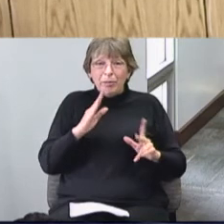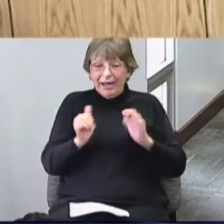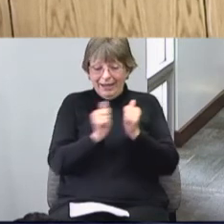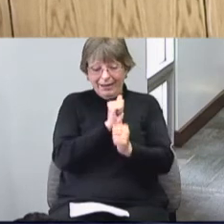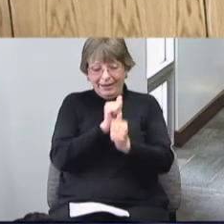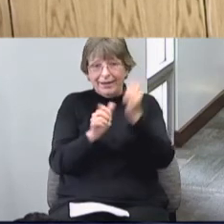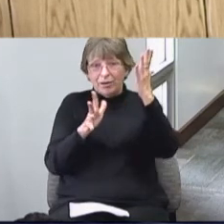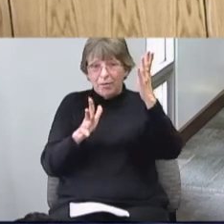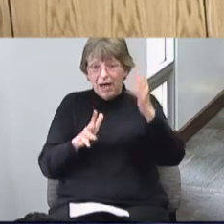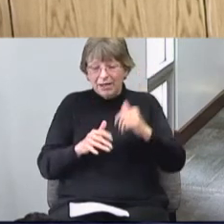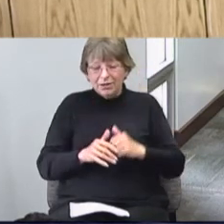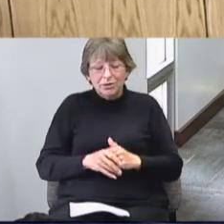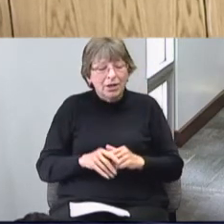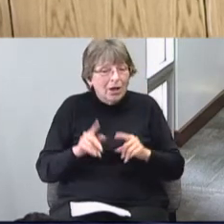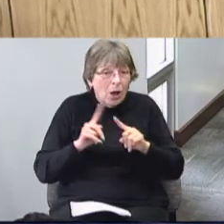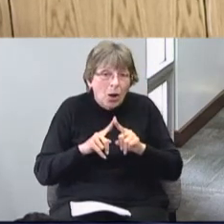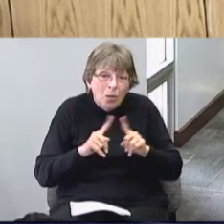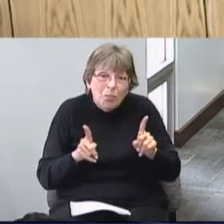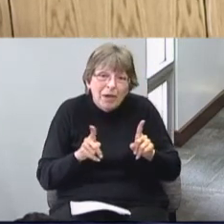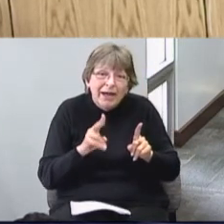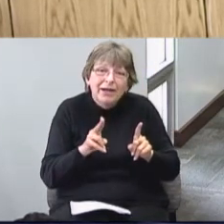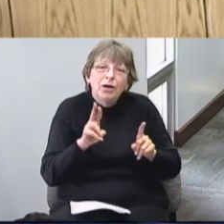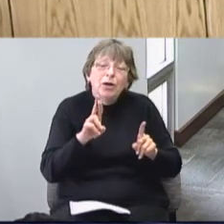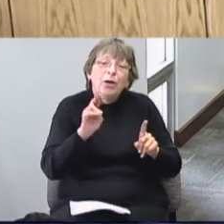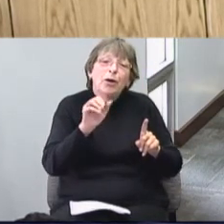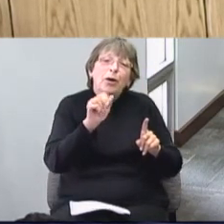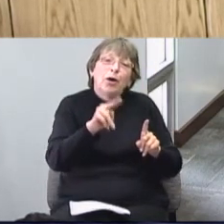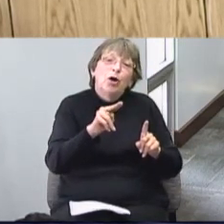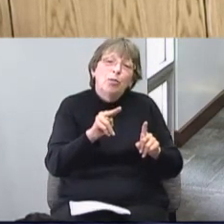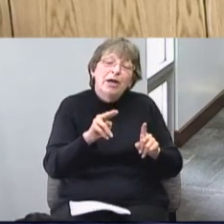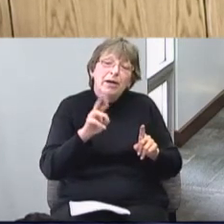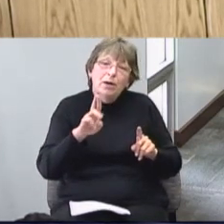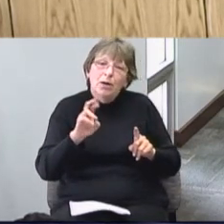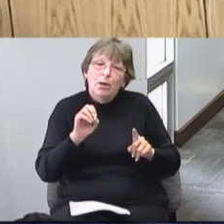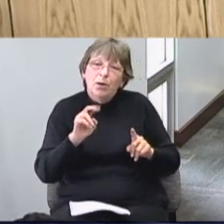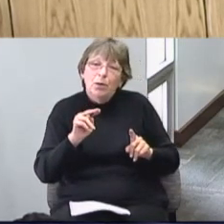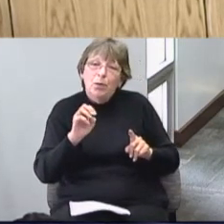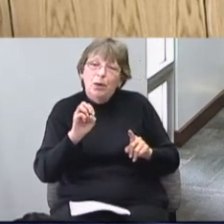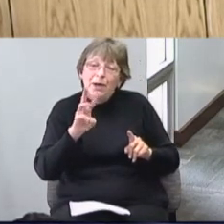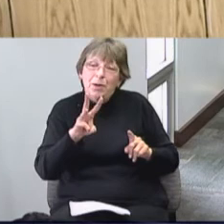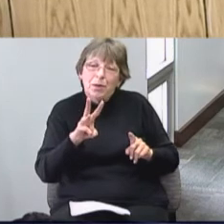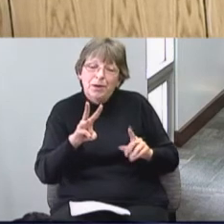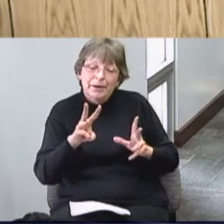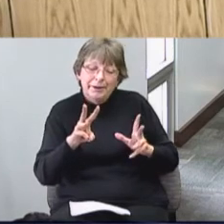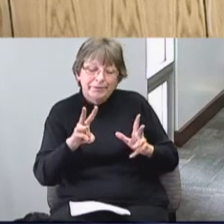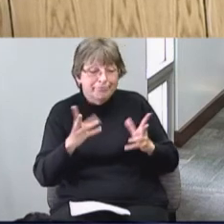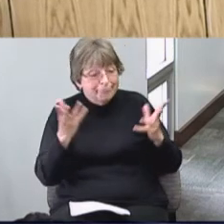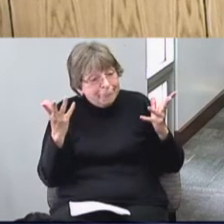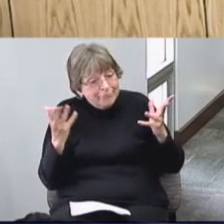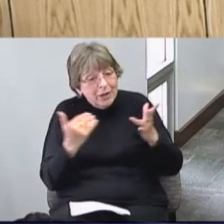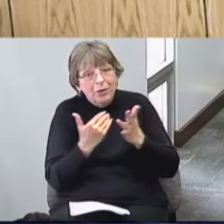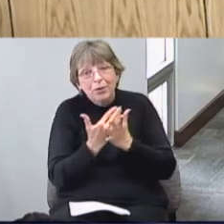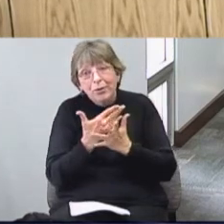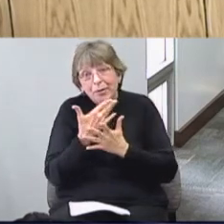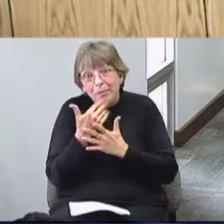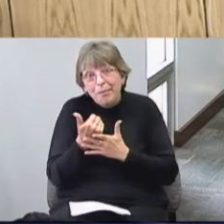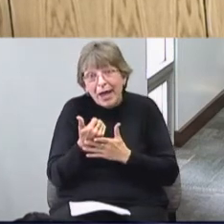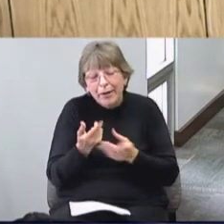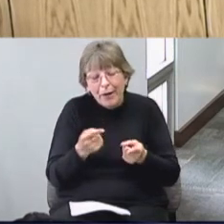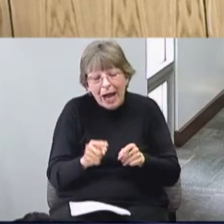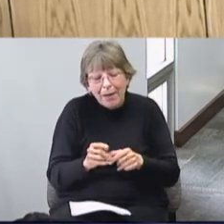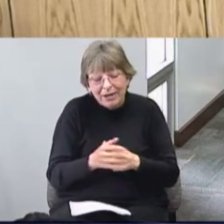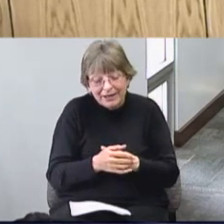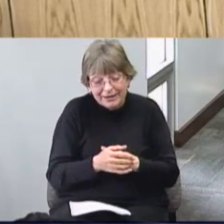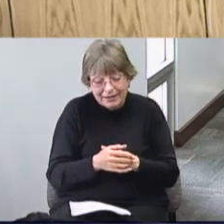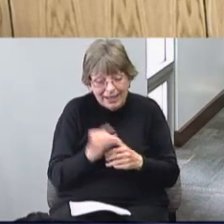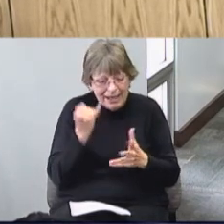but in urban renewal and newer is better sense of things, it came down. And as we would, if we